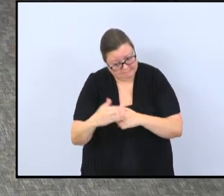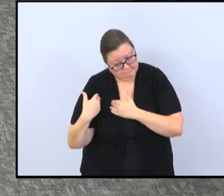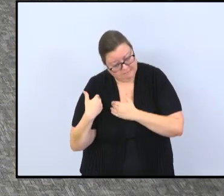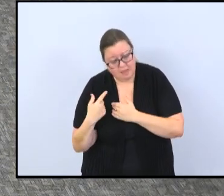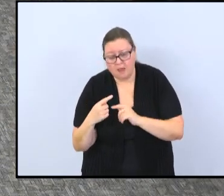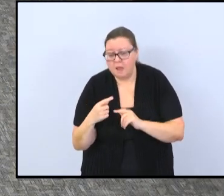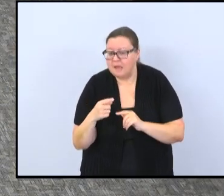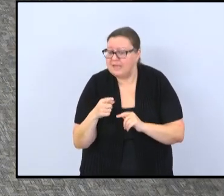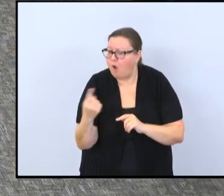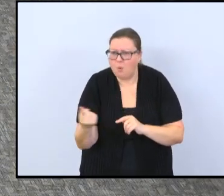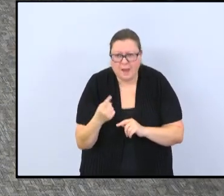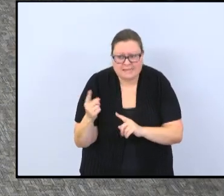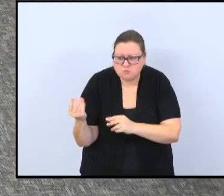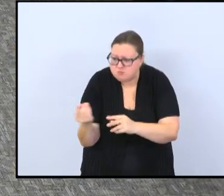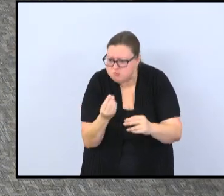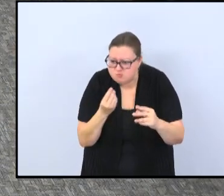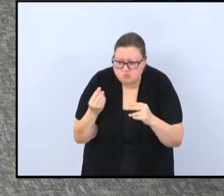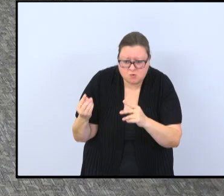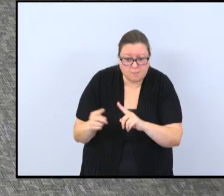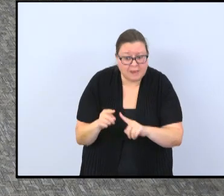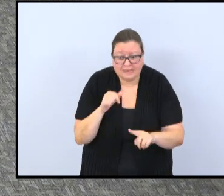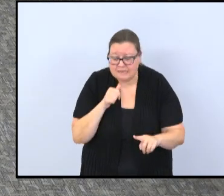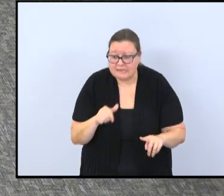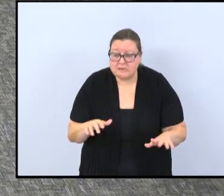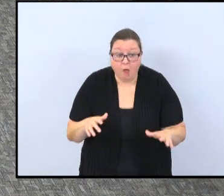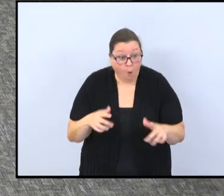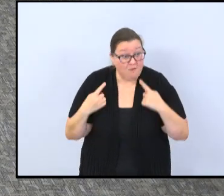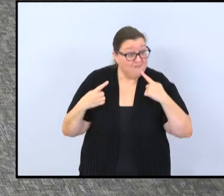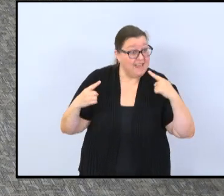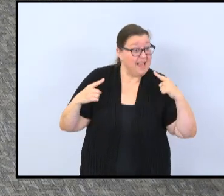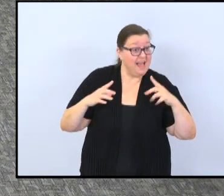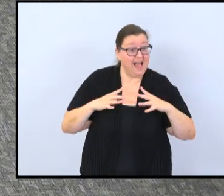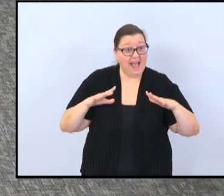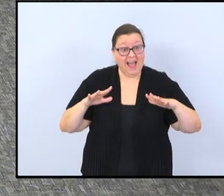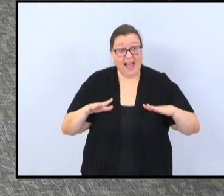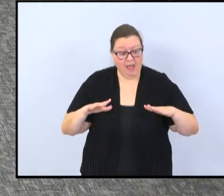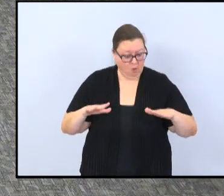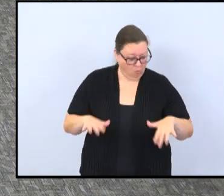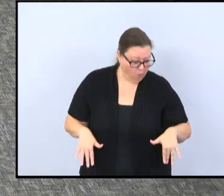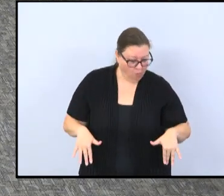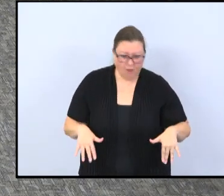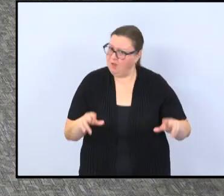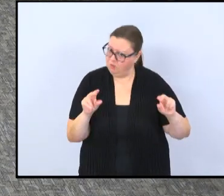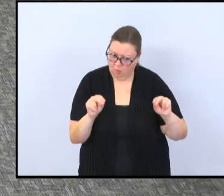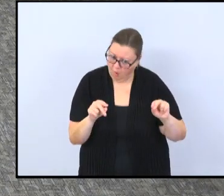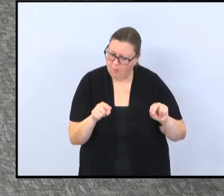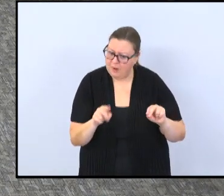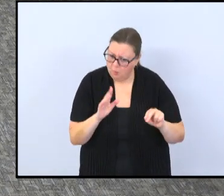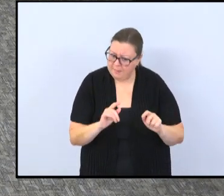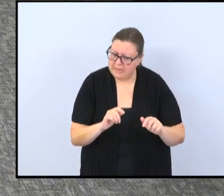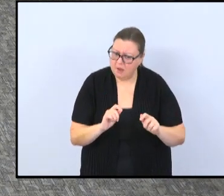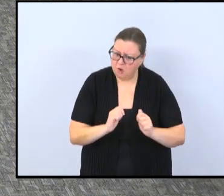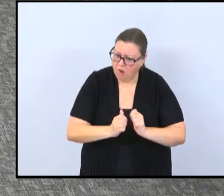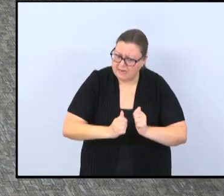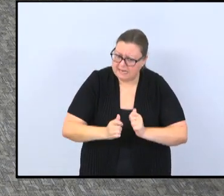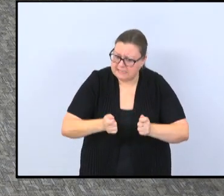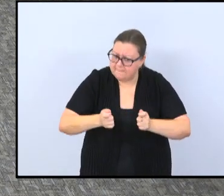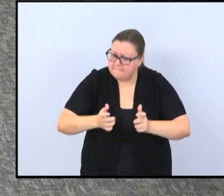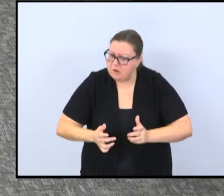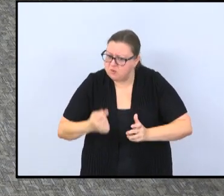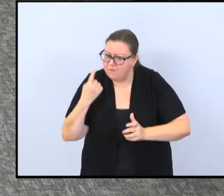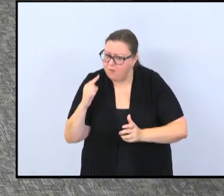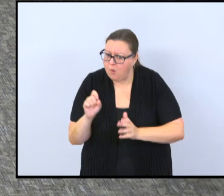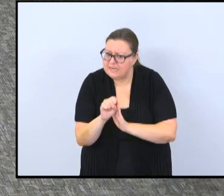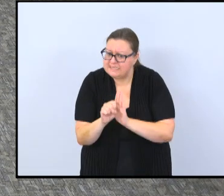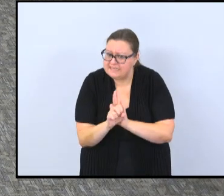his laurels. I understand that you will be the contest manager for the state UIL 1A play competition